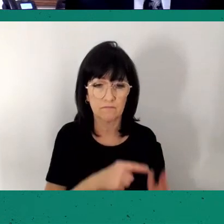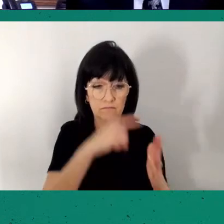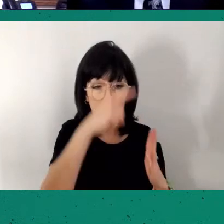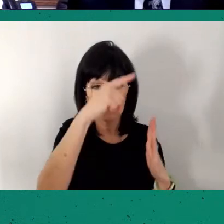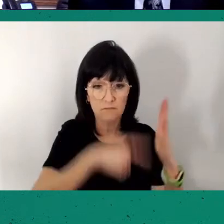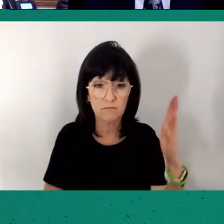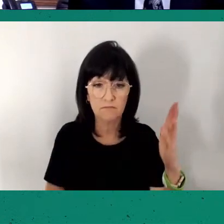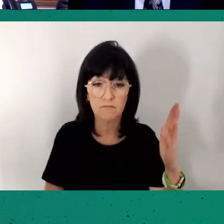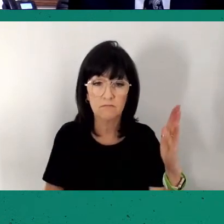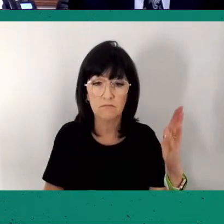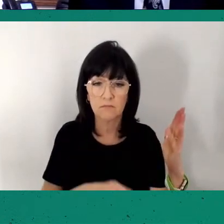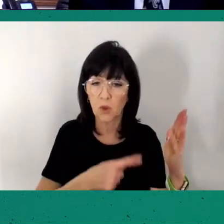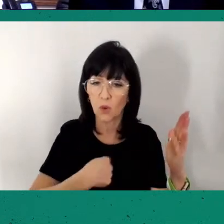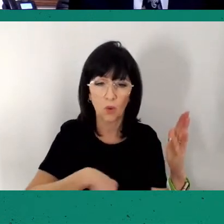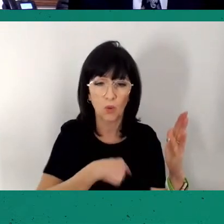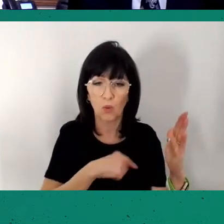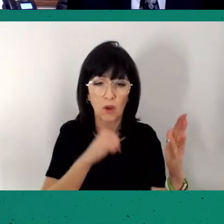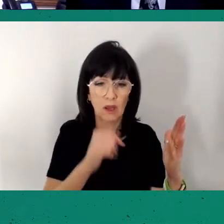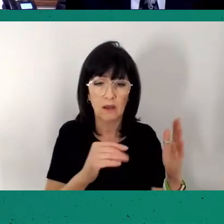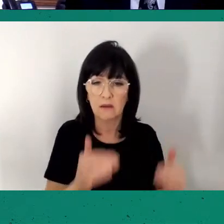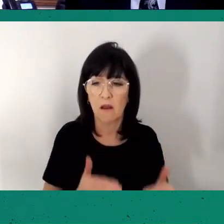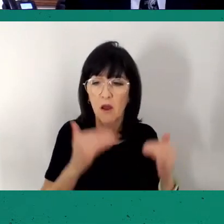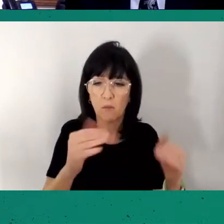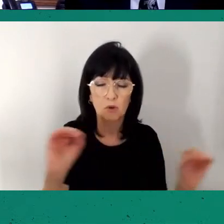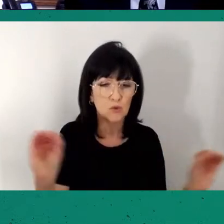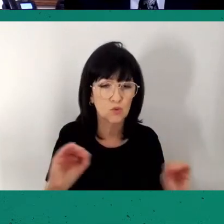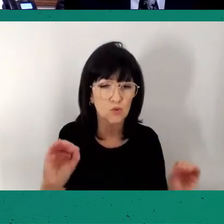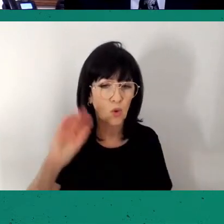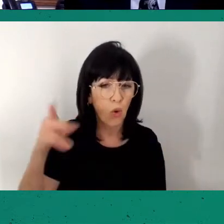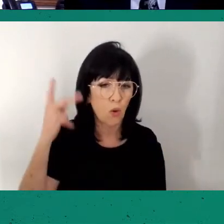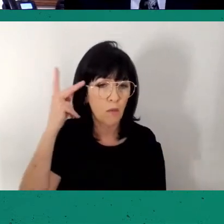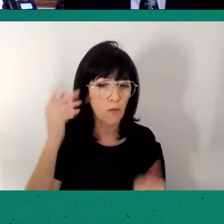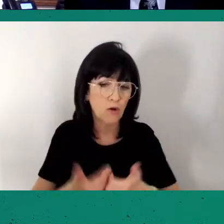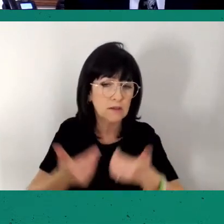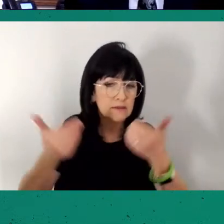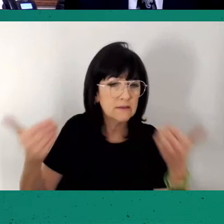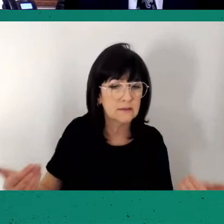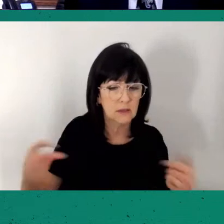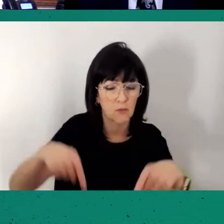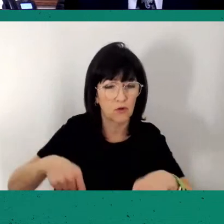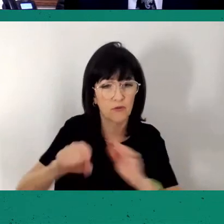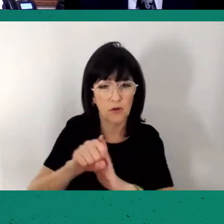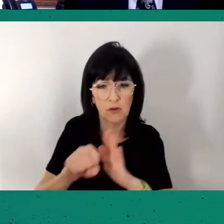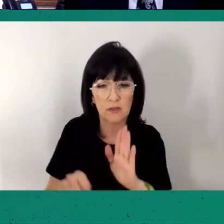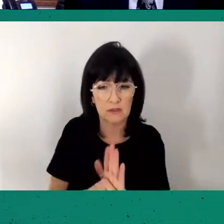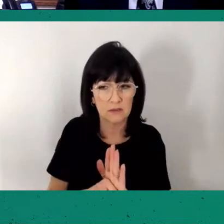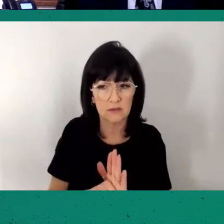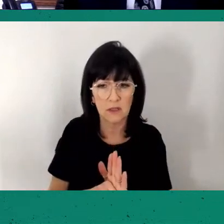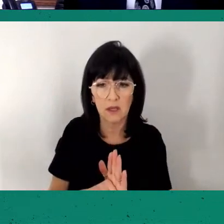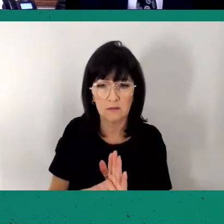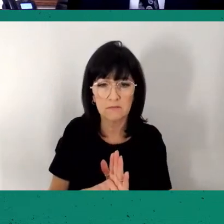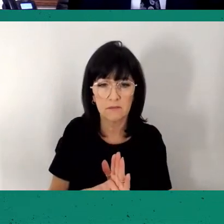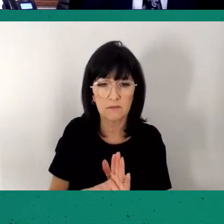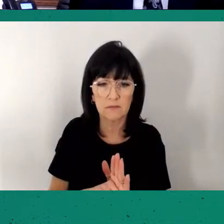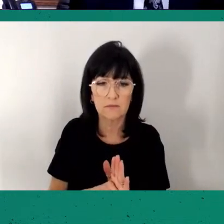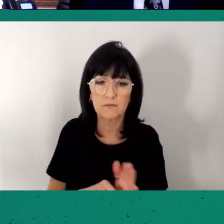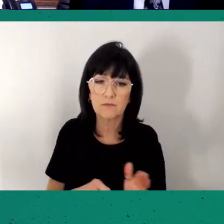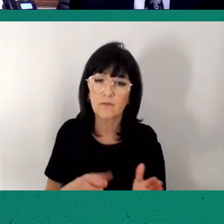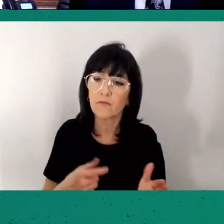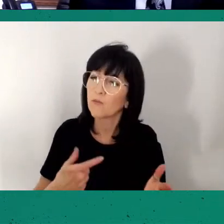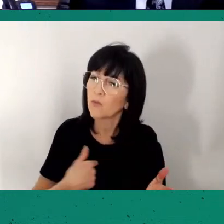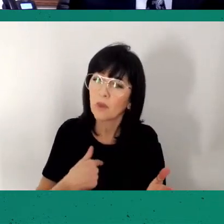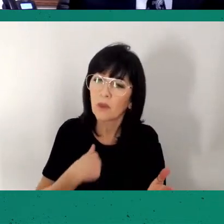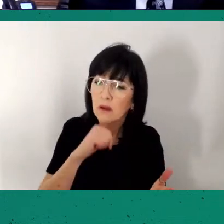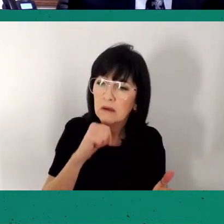suppose, the promotion of any political or party influence in the state, nor the establishment of any abstract